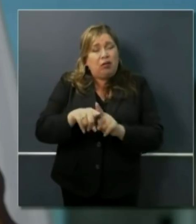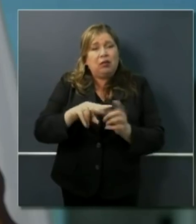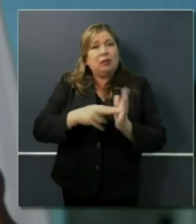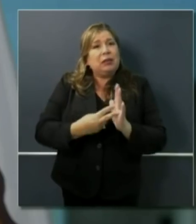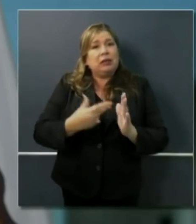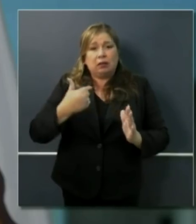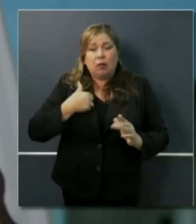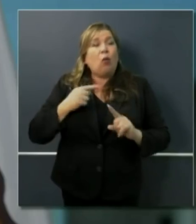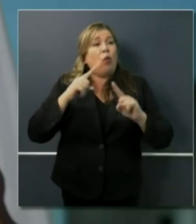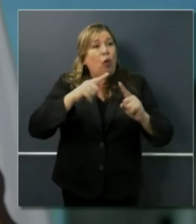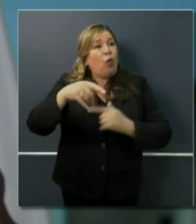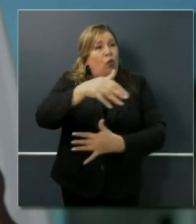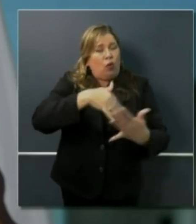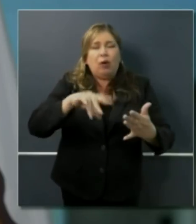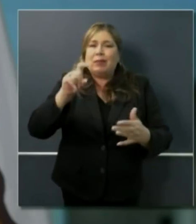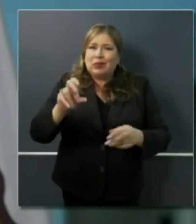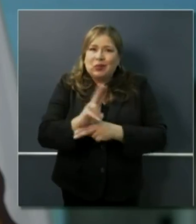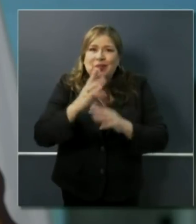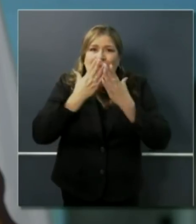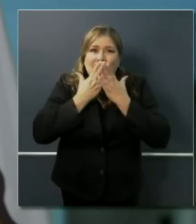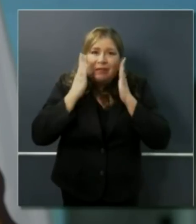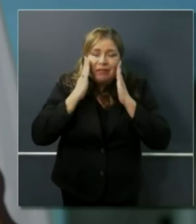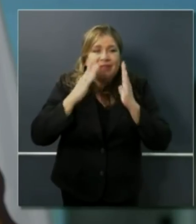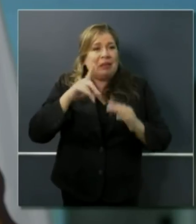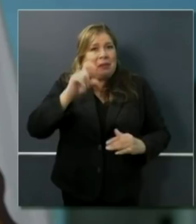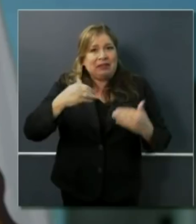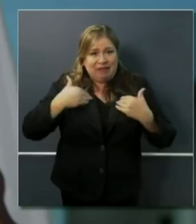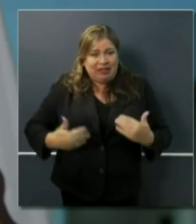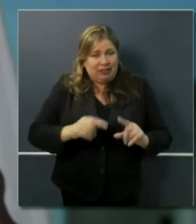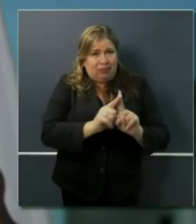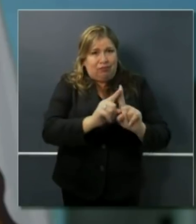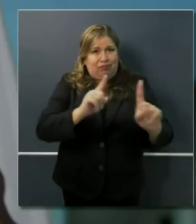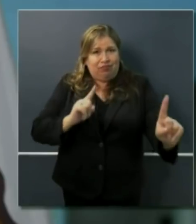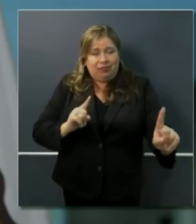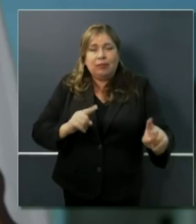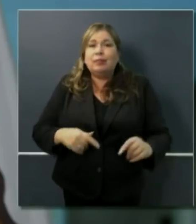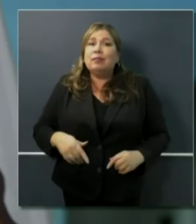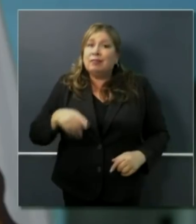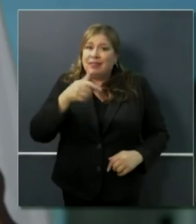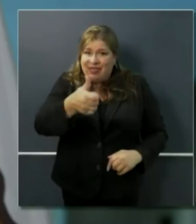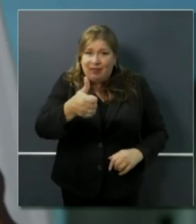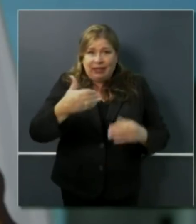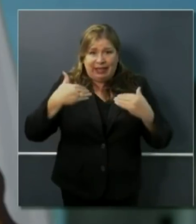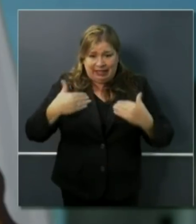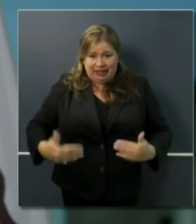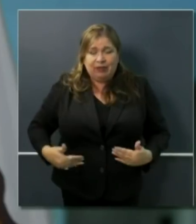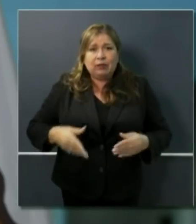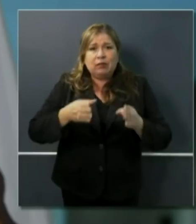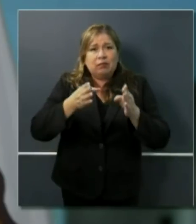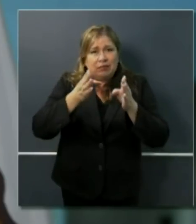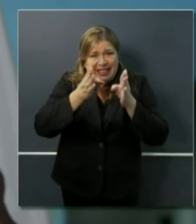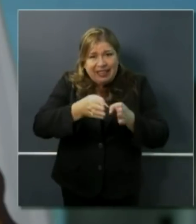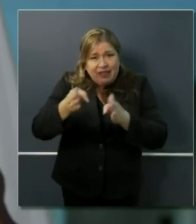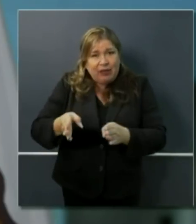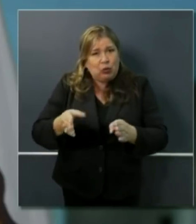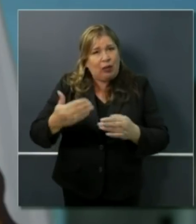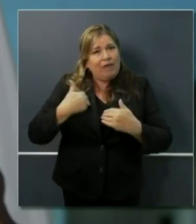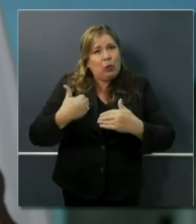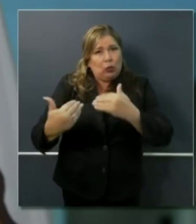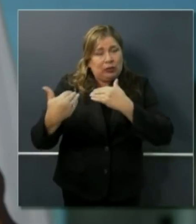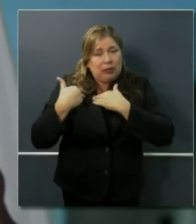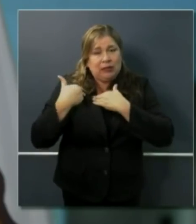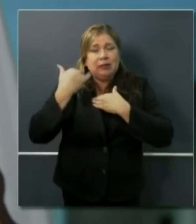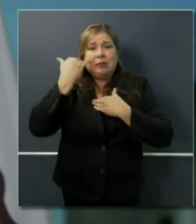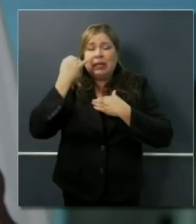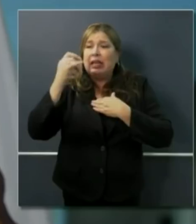coverings, as it relates to practicing physical distancing, more individual responsibility if you've been exposed to the virus, that